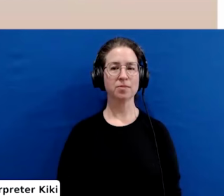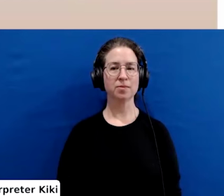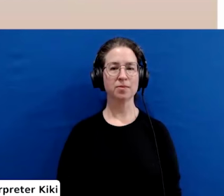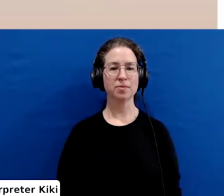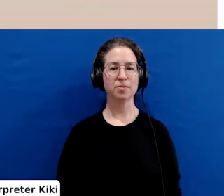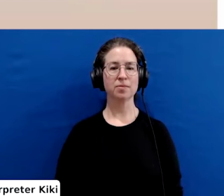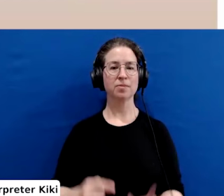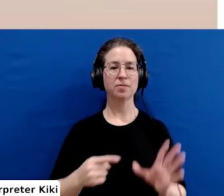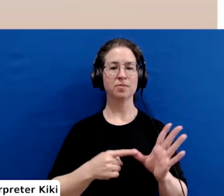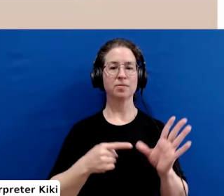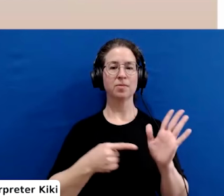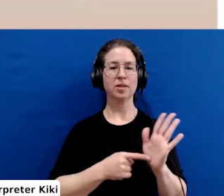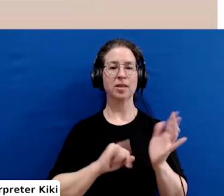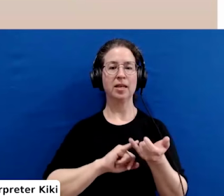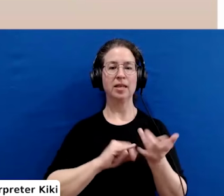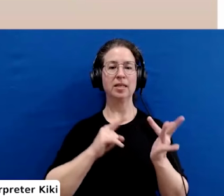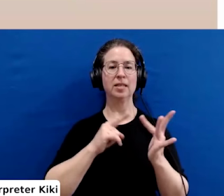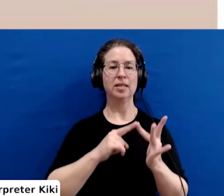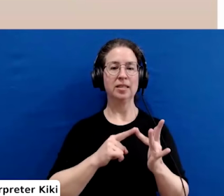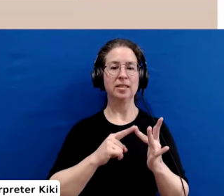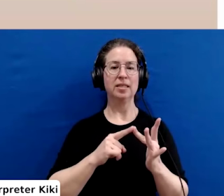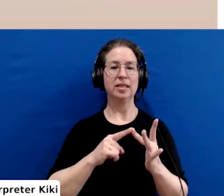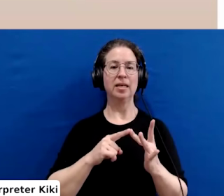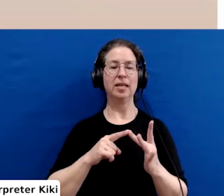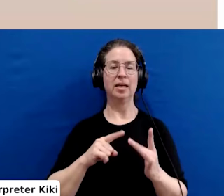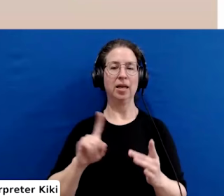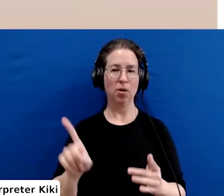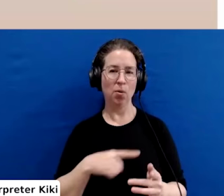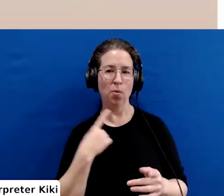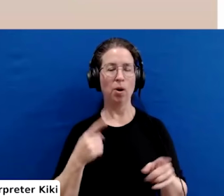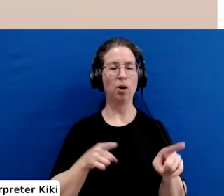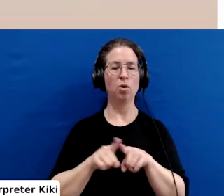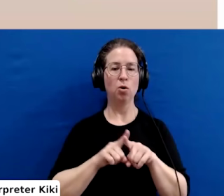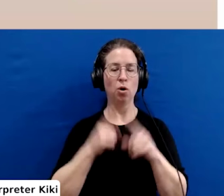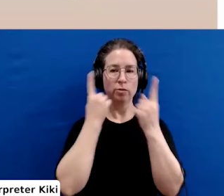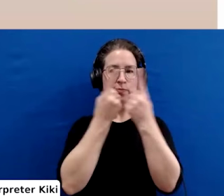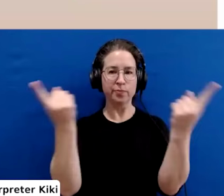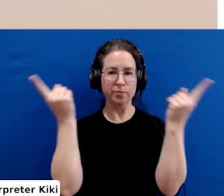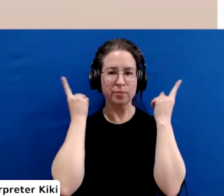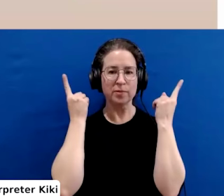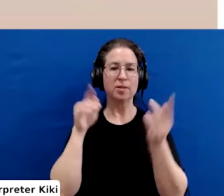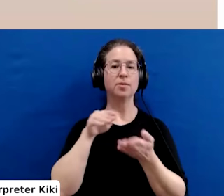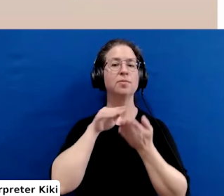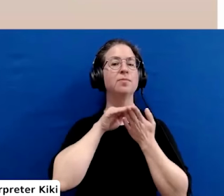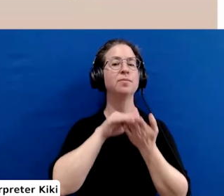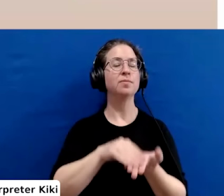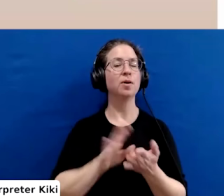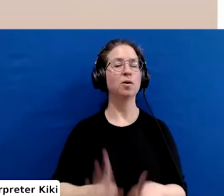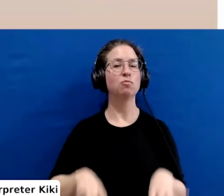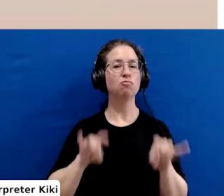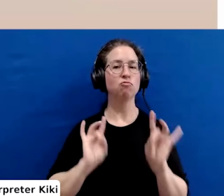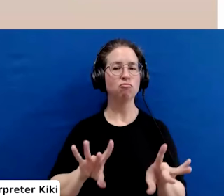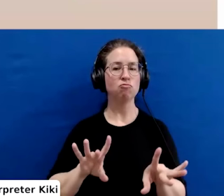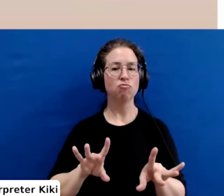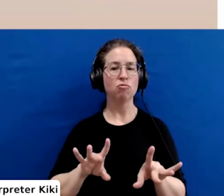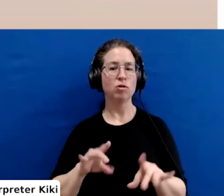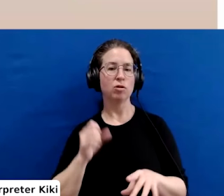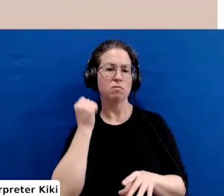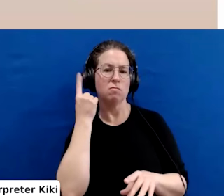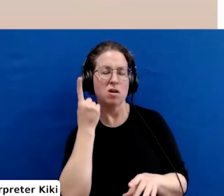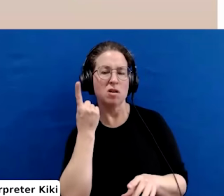ATSI is a learned academy of independent experts helping Australians understand and use technology to solve